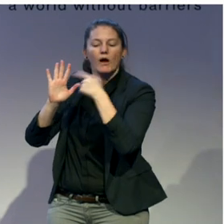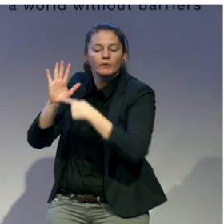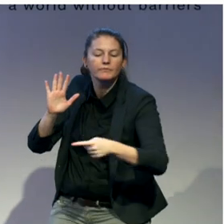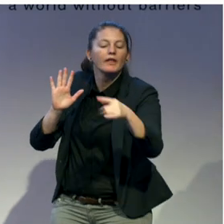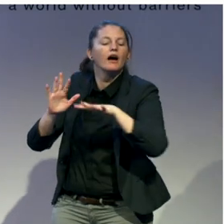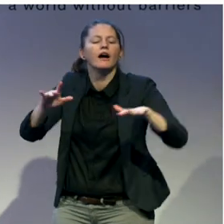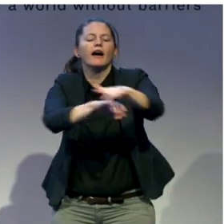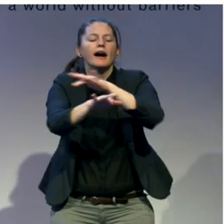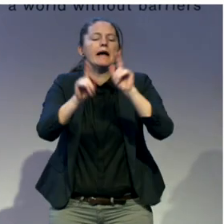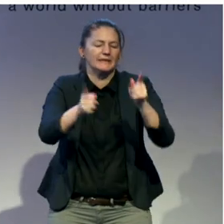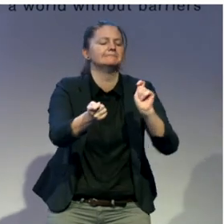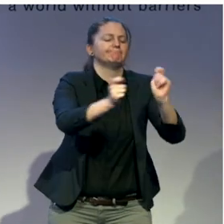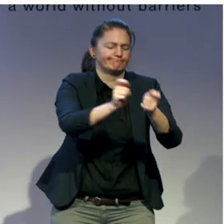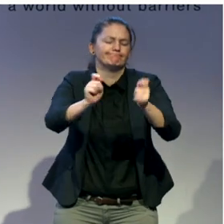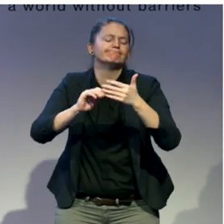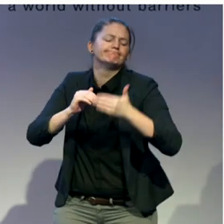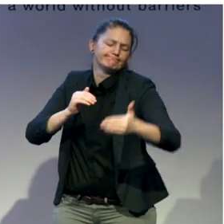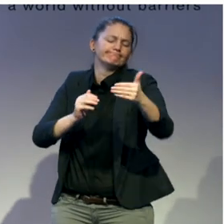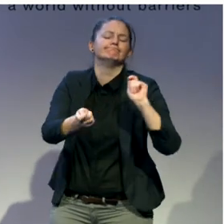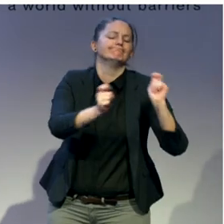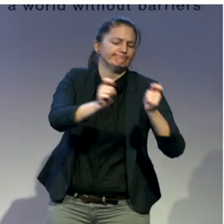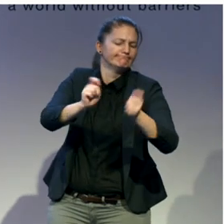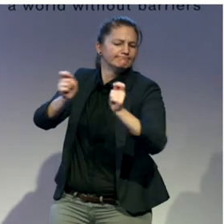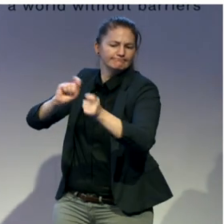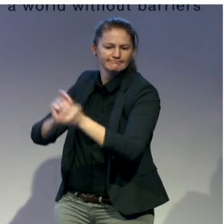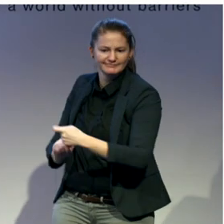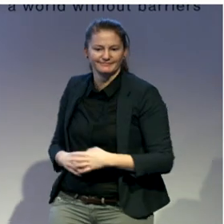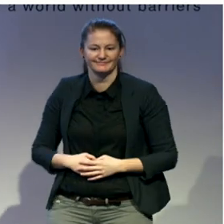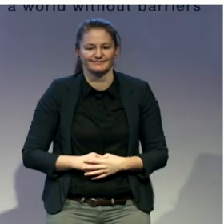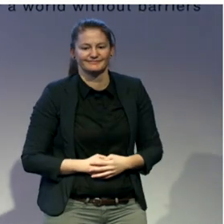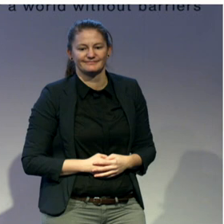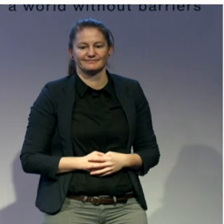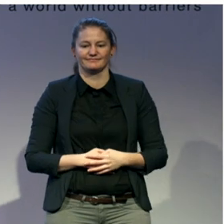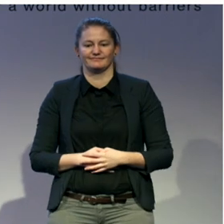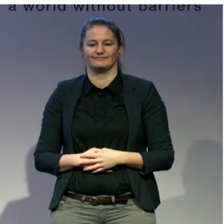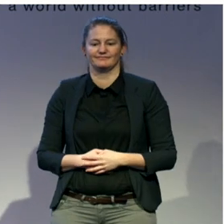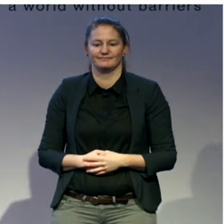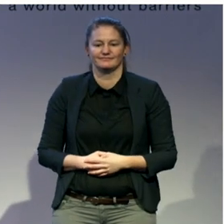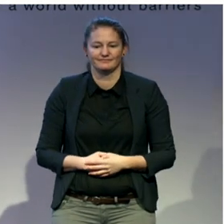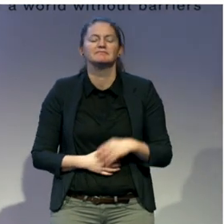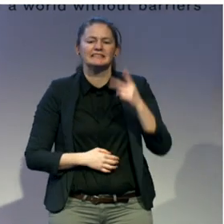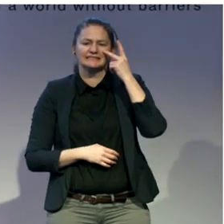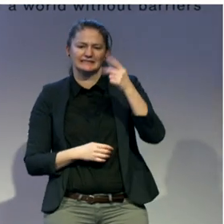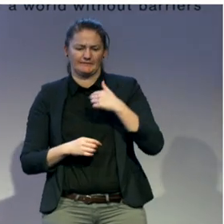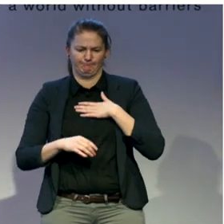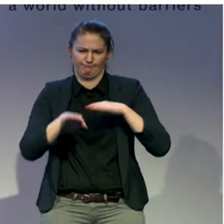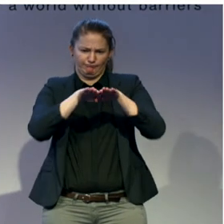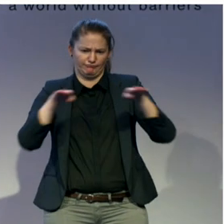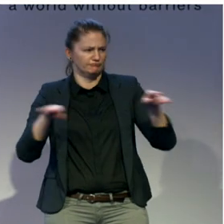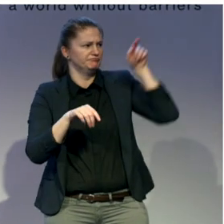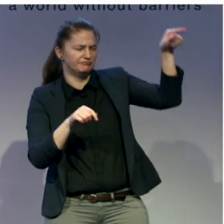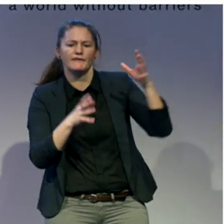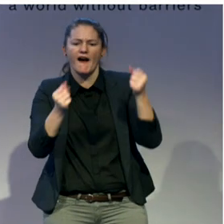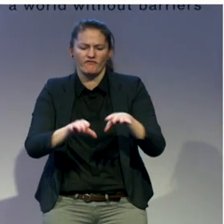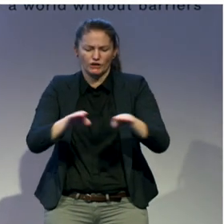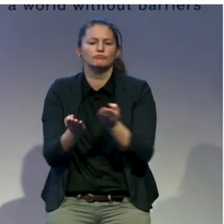production, such as one of these reports that you can find on our stand about sexual violence in Colombia. The important thing here